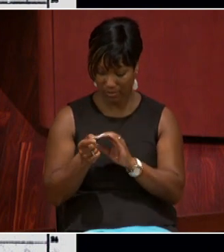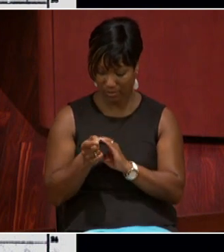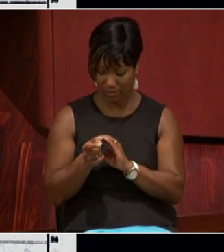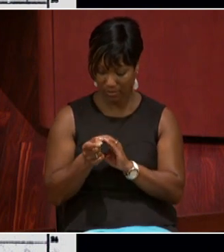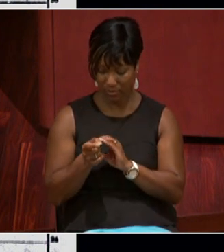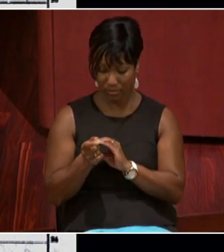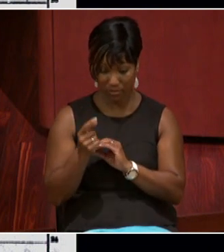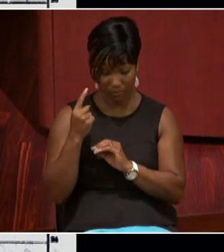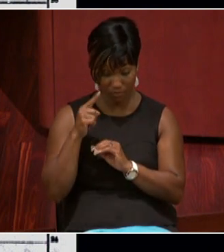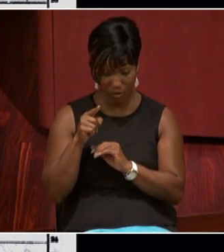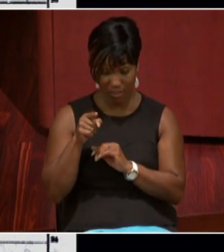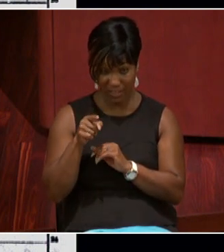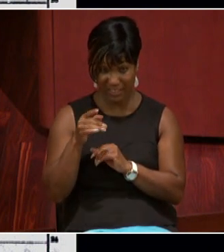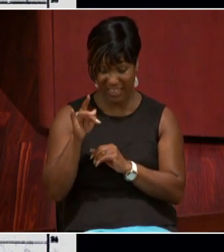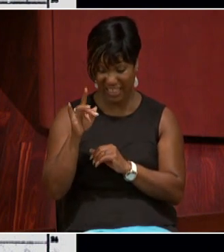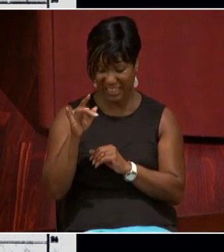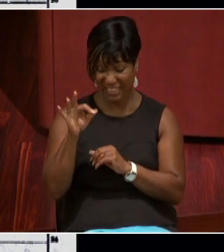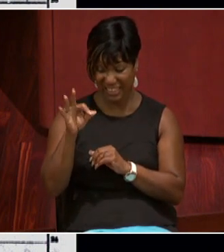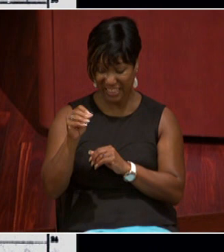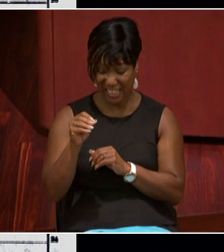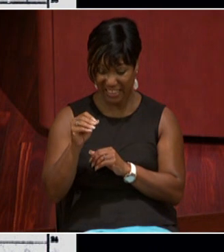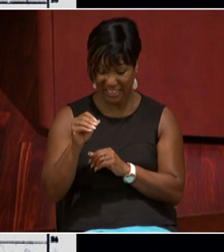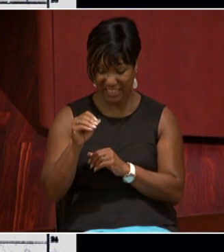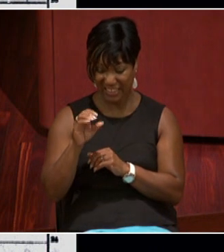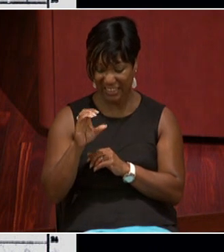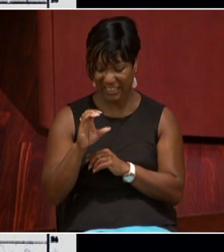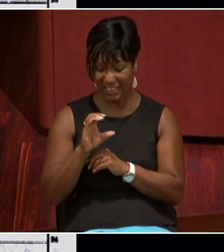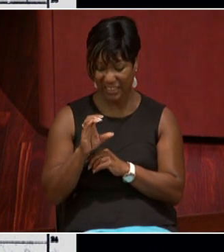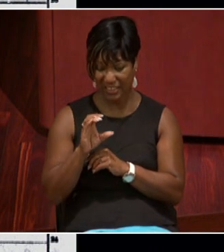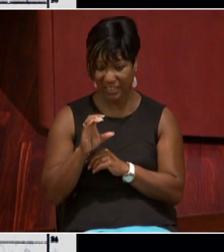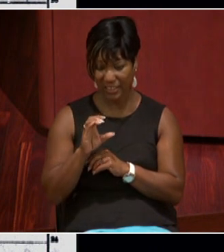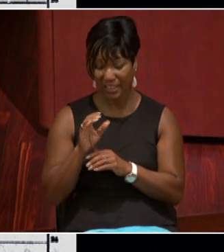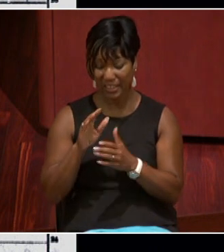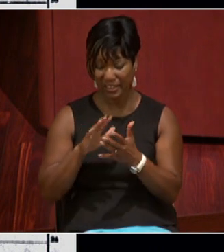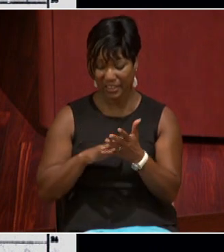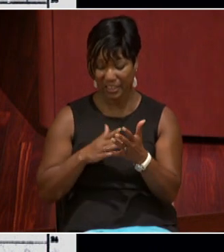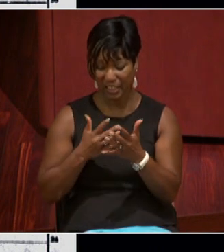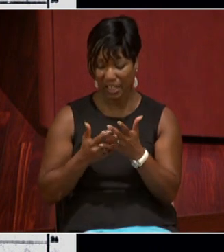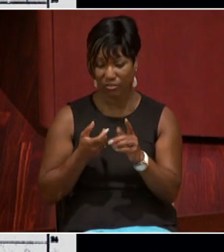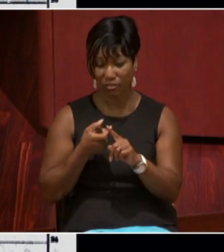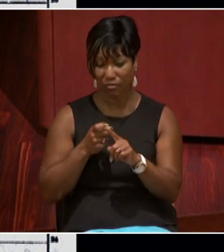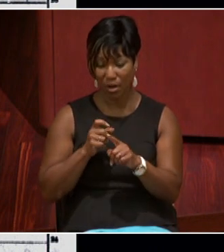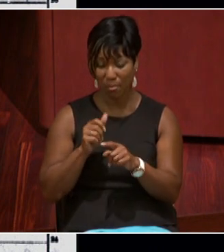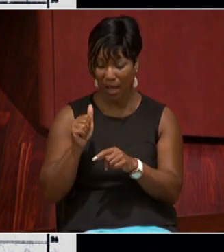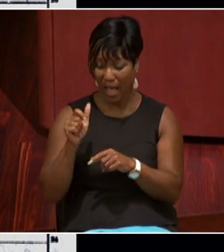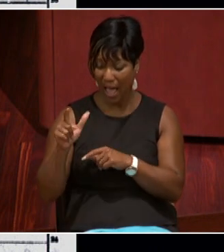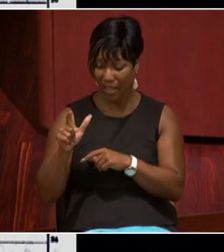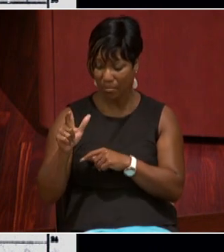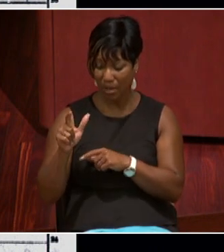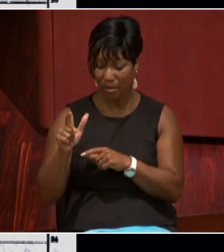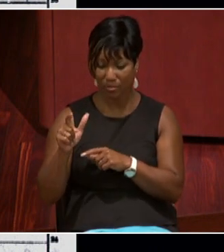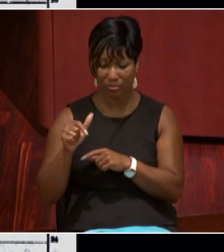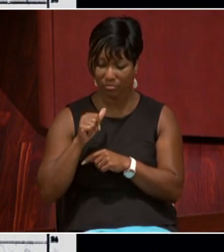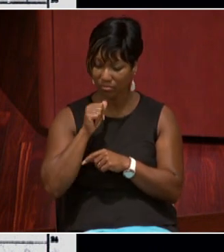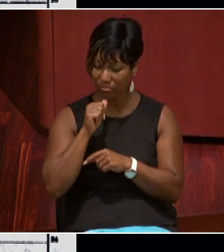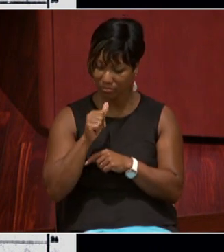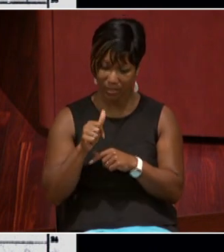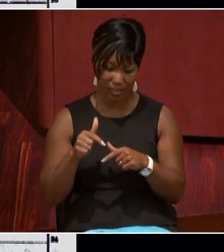For this particular 1890 veteran census, the schedules from Alabama through the first half of Kentucky have not